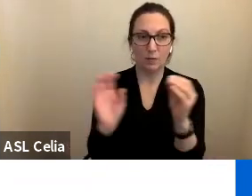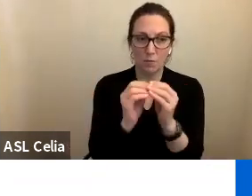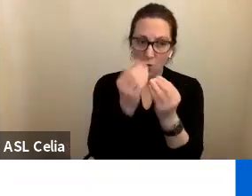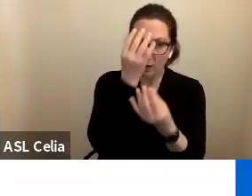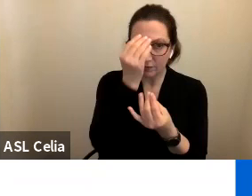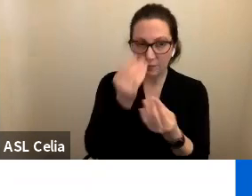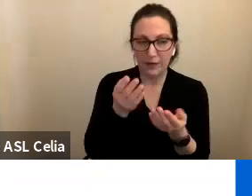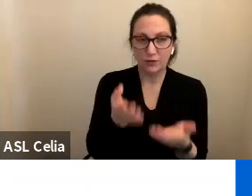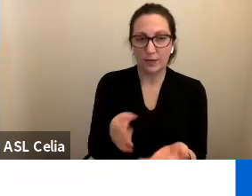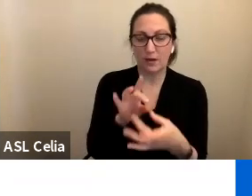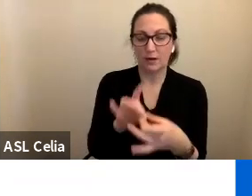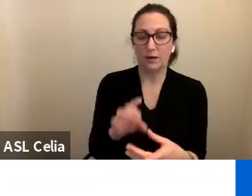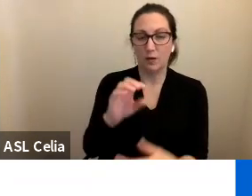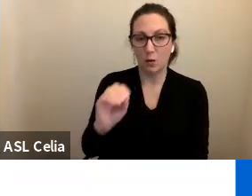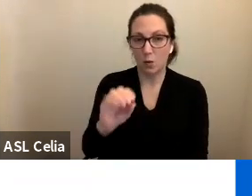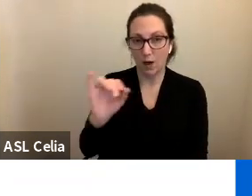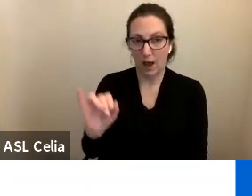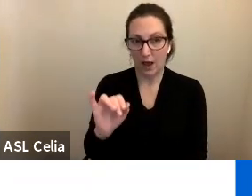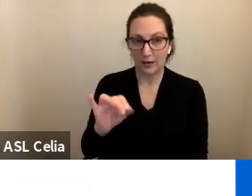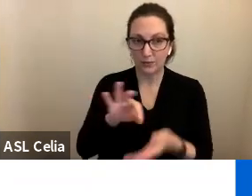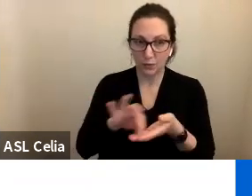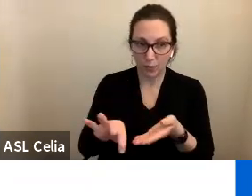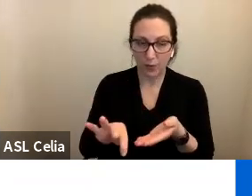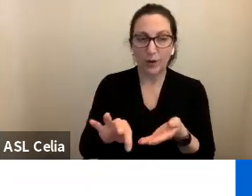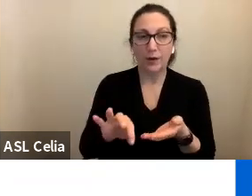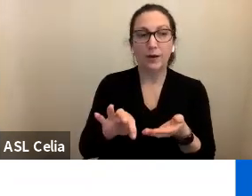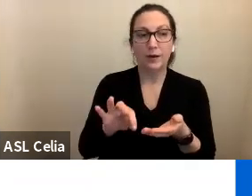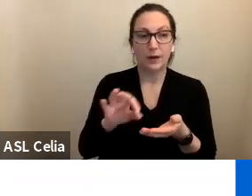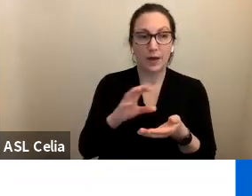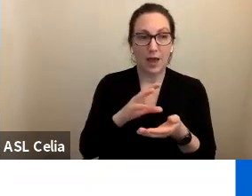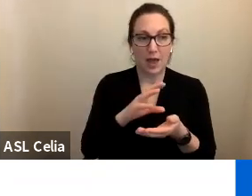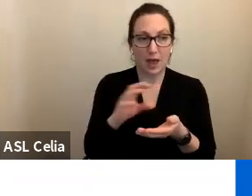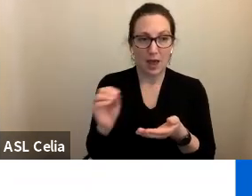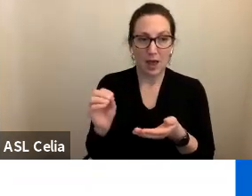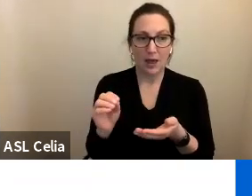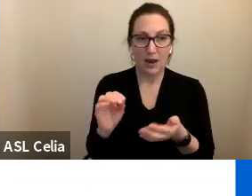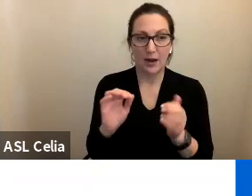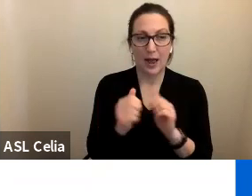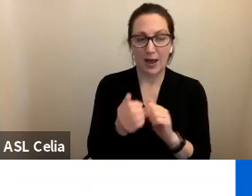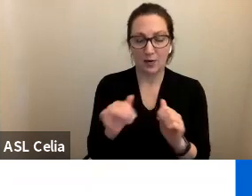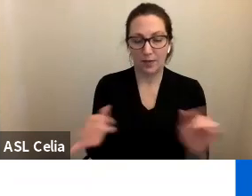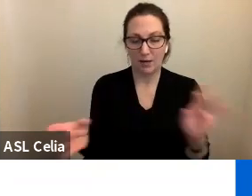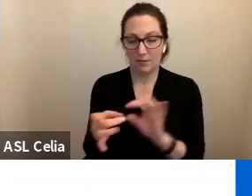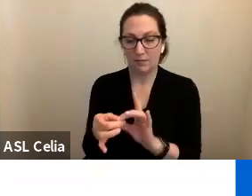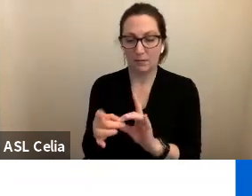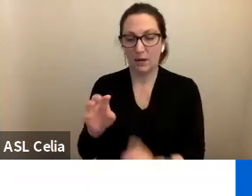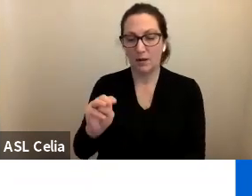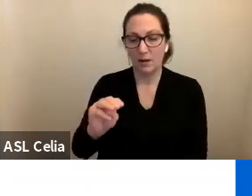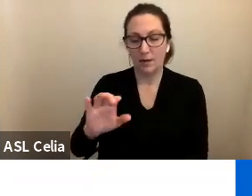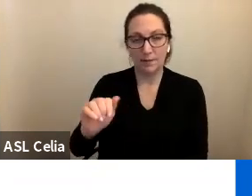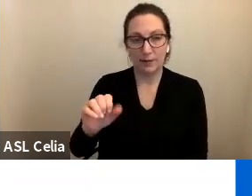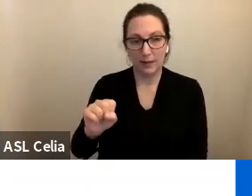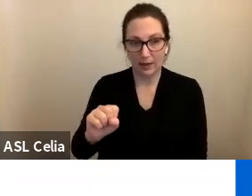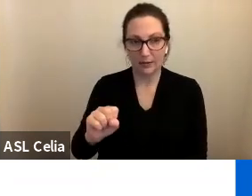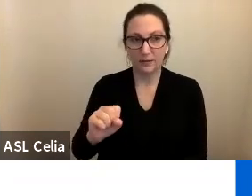terms of the OI score and the connection to, I believe, MCAS and all the other factors that are in it